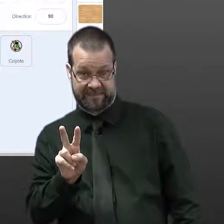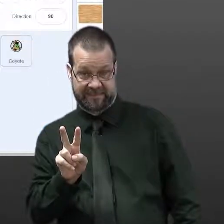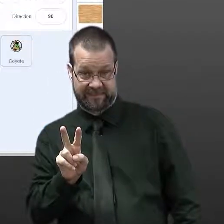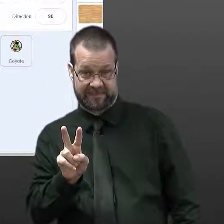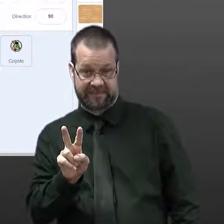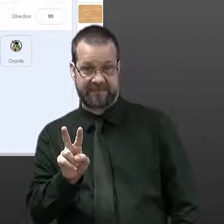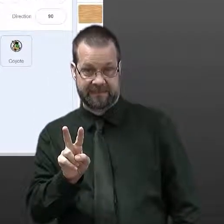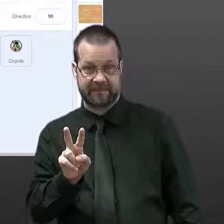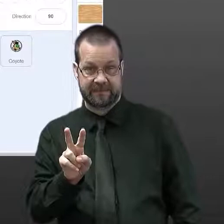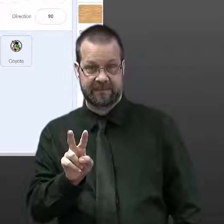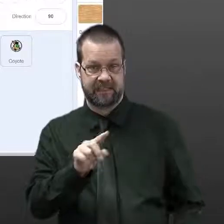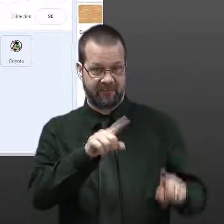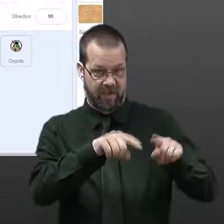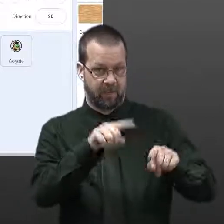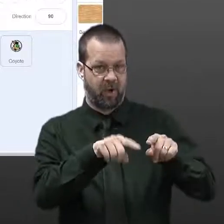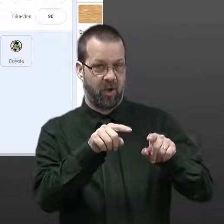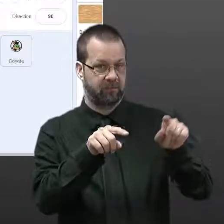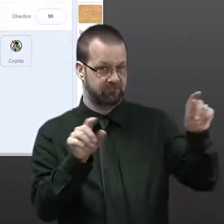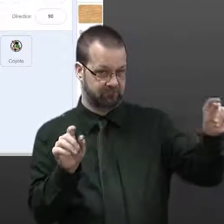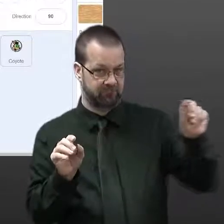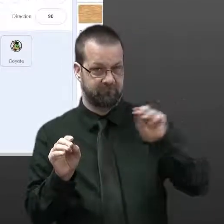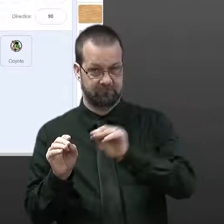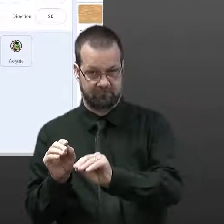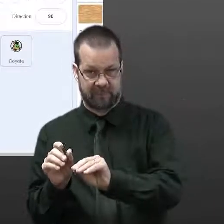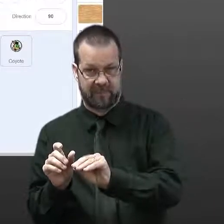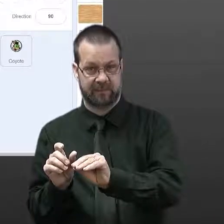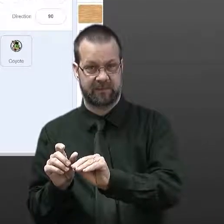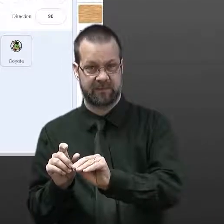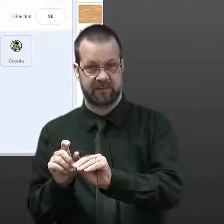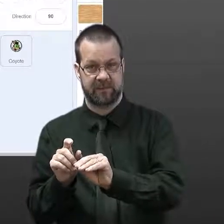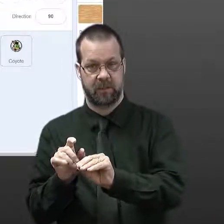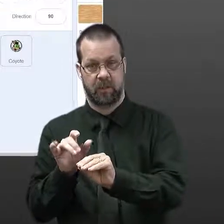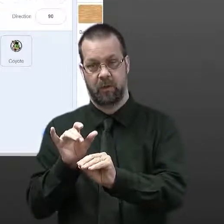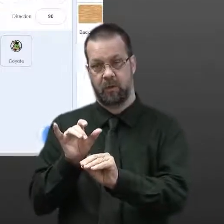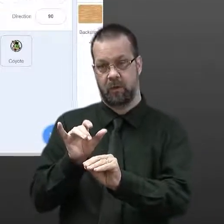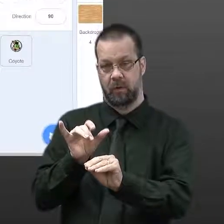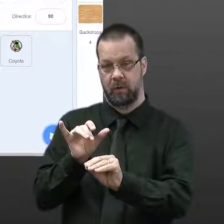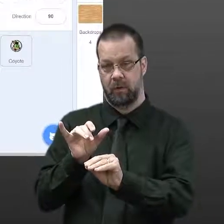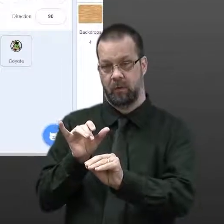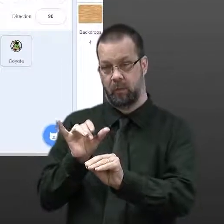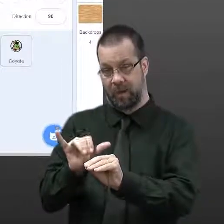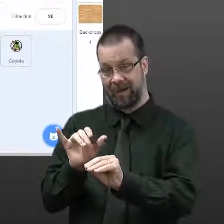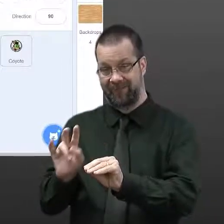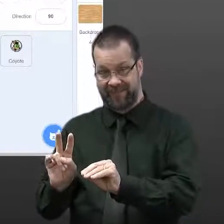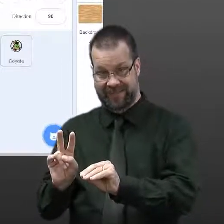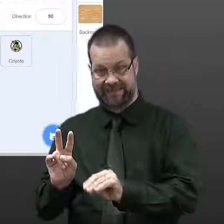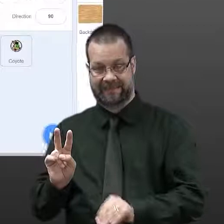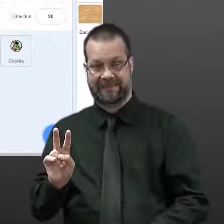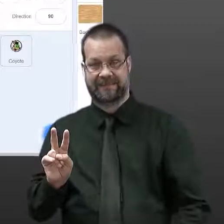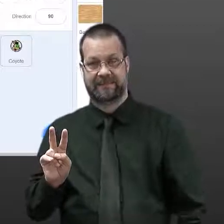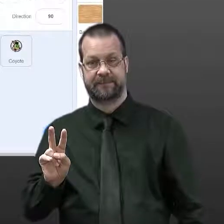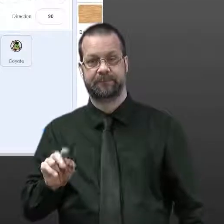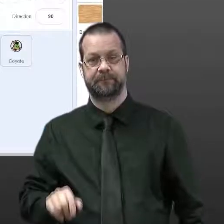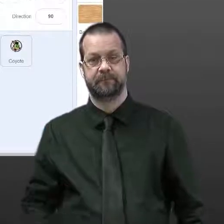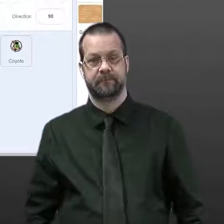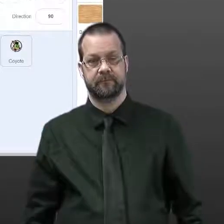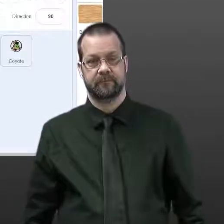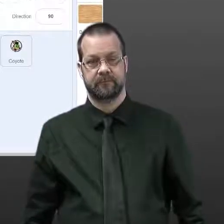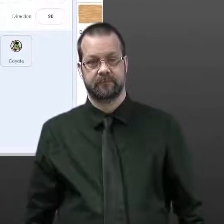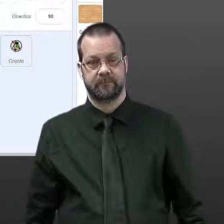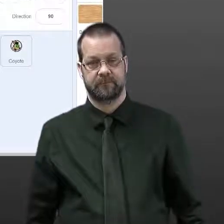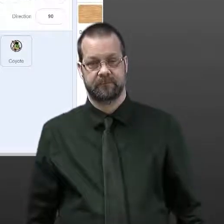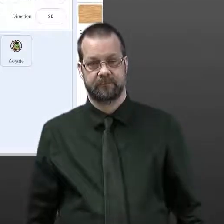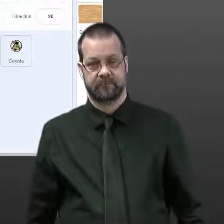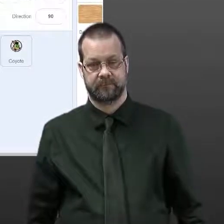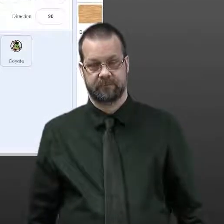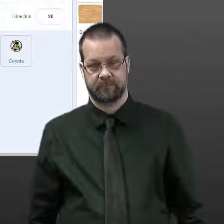or yv. So in variables, we just need that little round block that says yv. And then